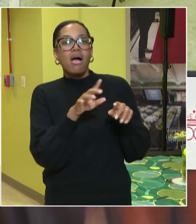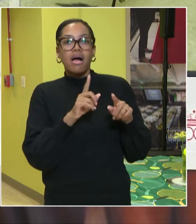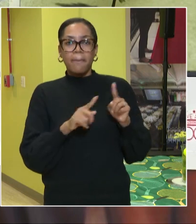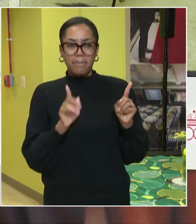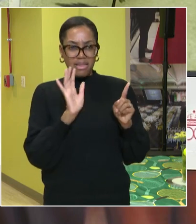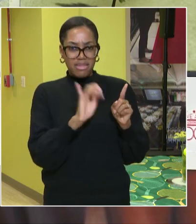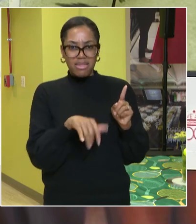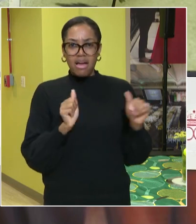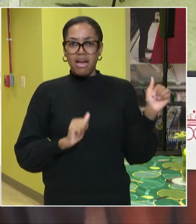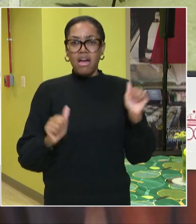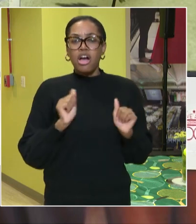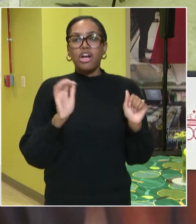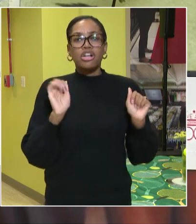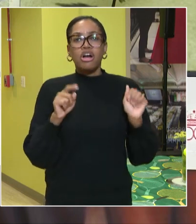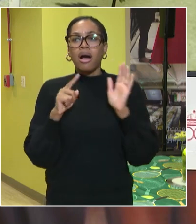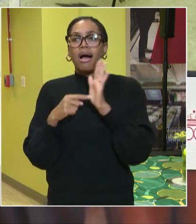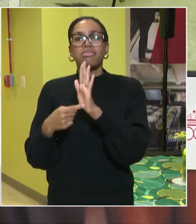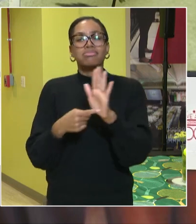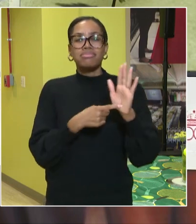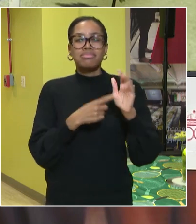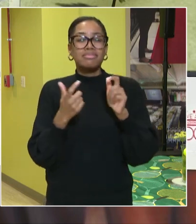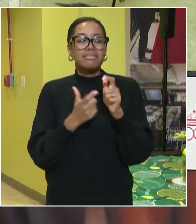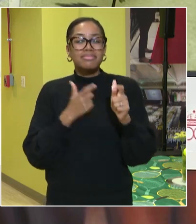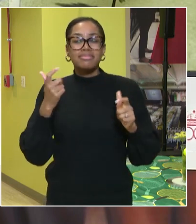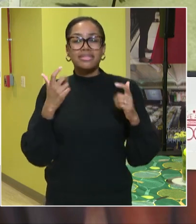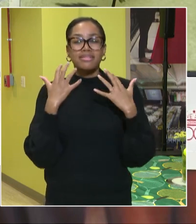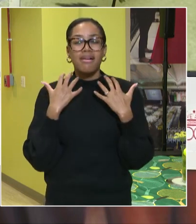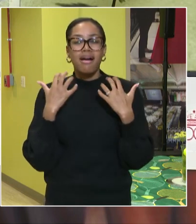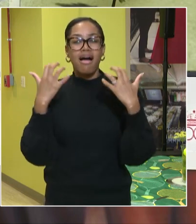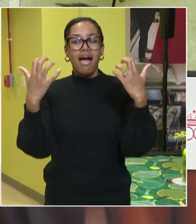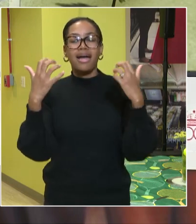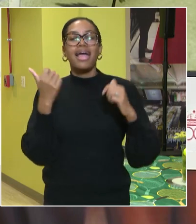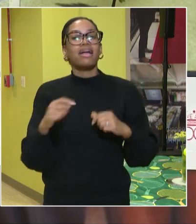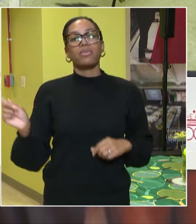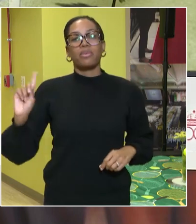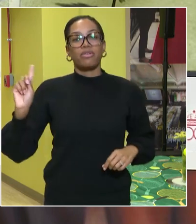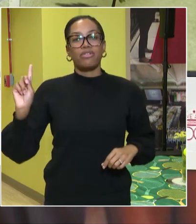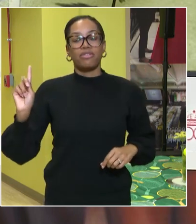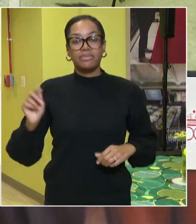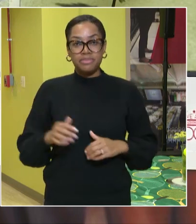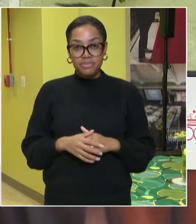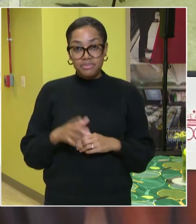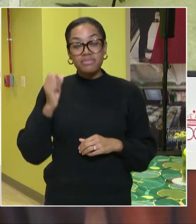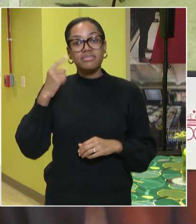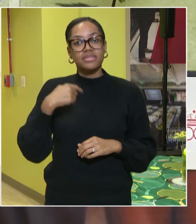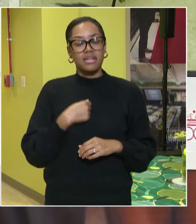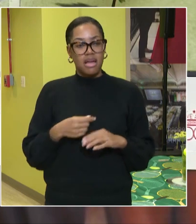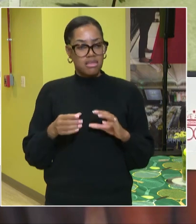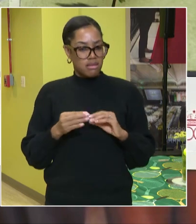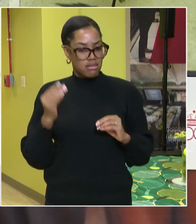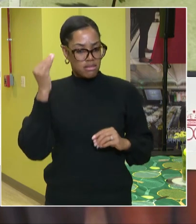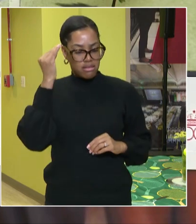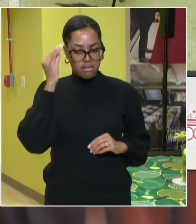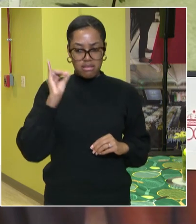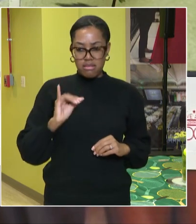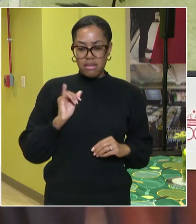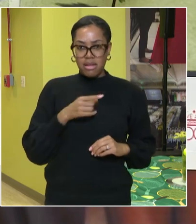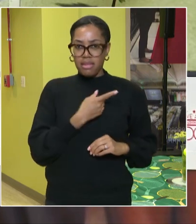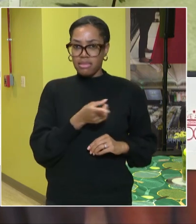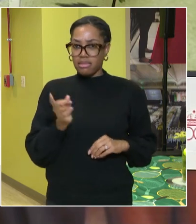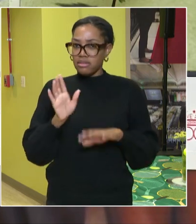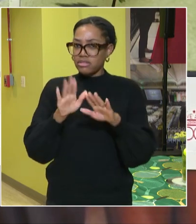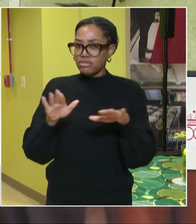been presented to really big audiences anywhere. I said to myself then, these children